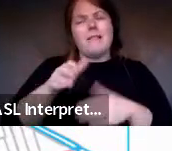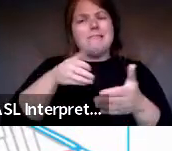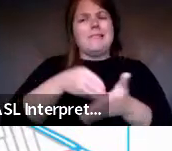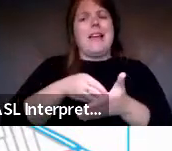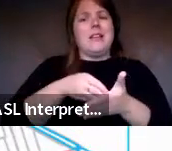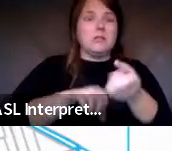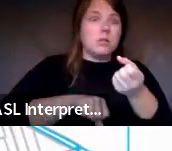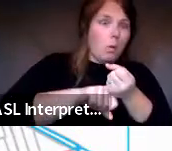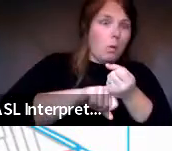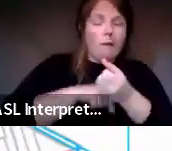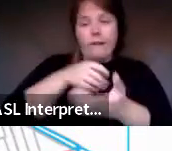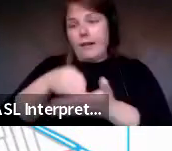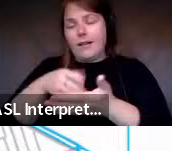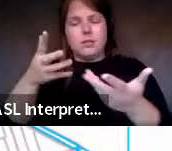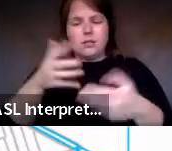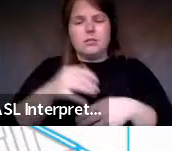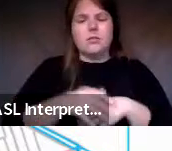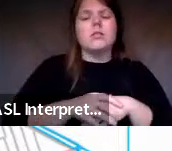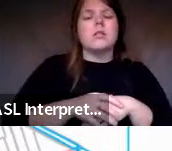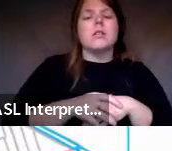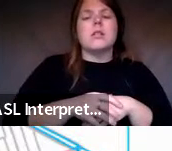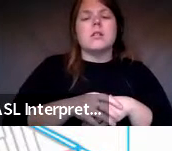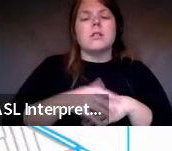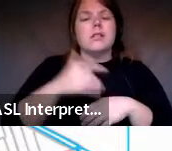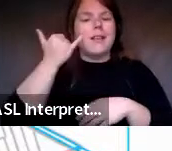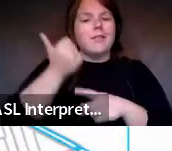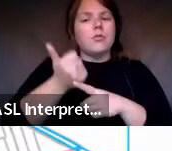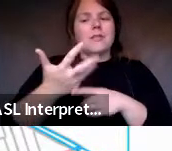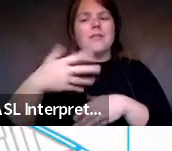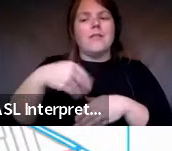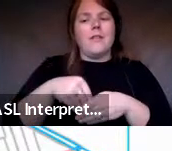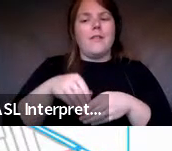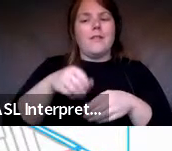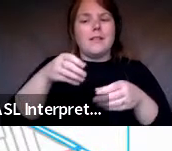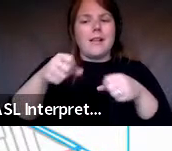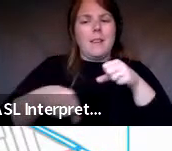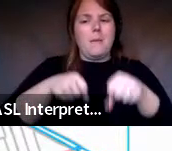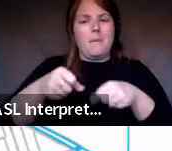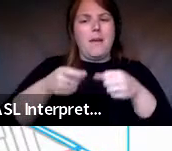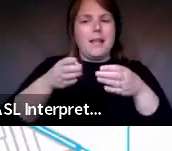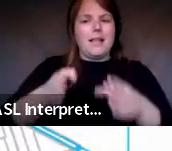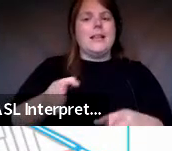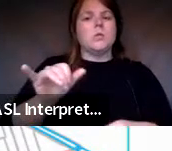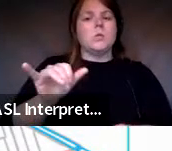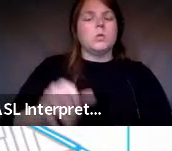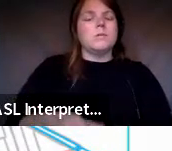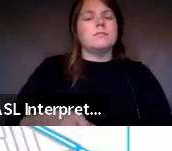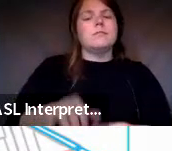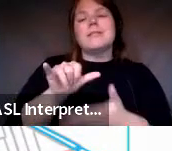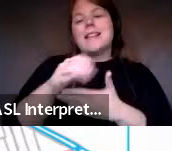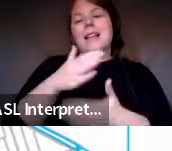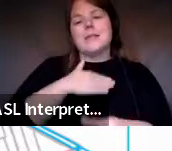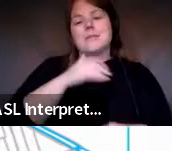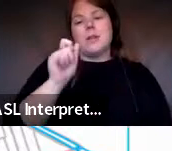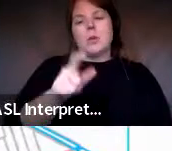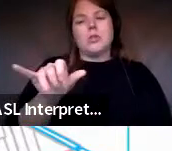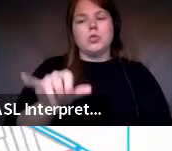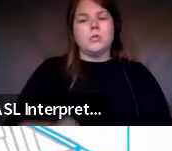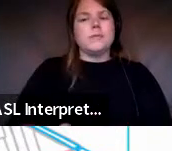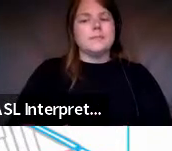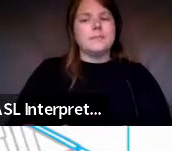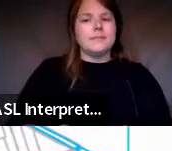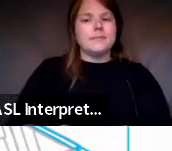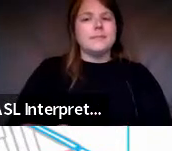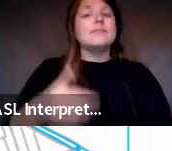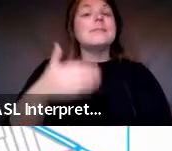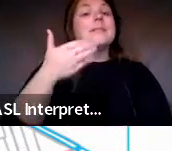for it as a participate in the bike lane as well? That's my question. Thanks, Doug.